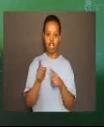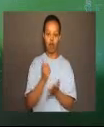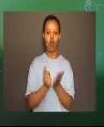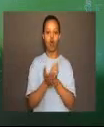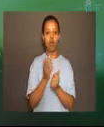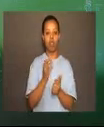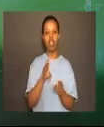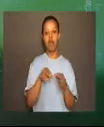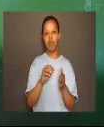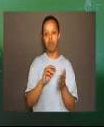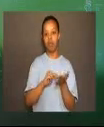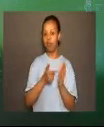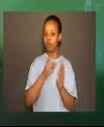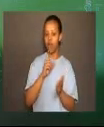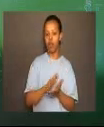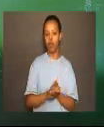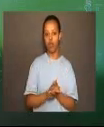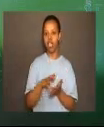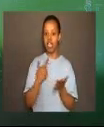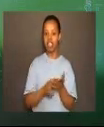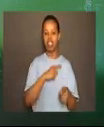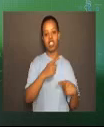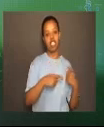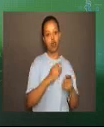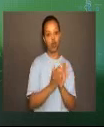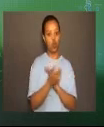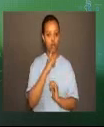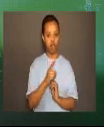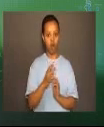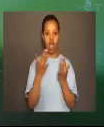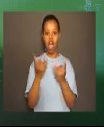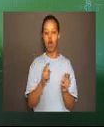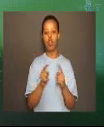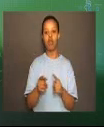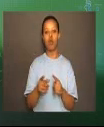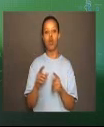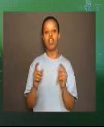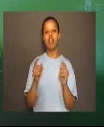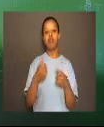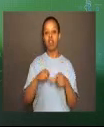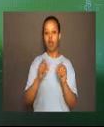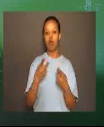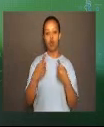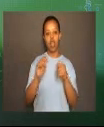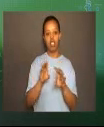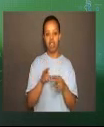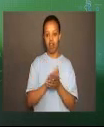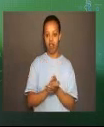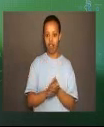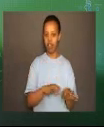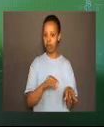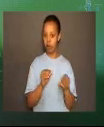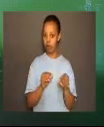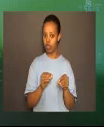That is quite a process. Let us conduct our second activity now, students, and see